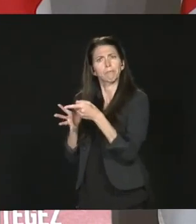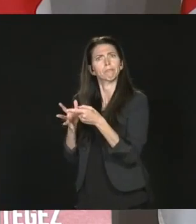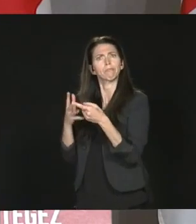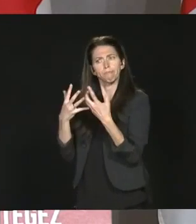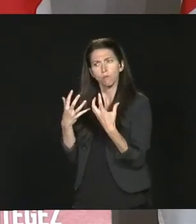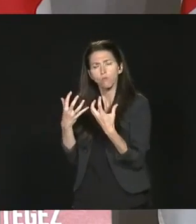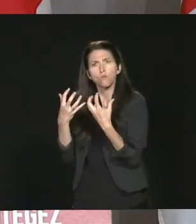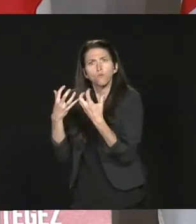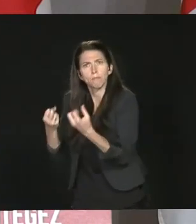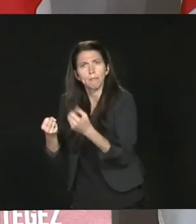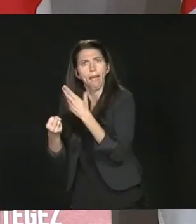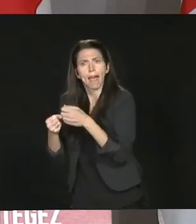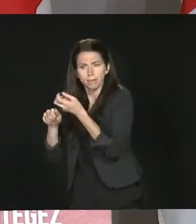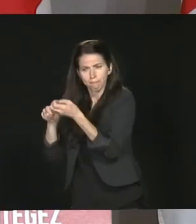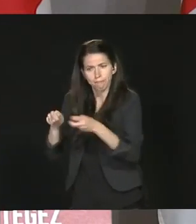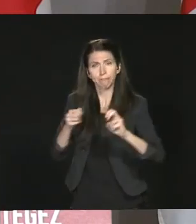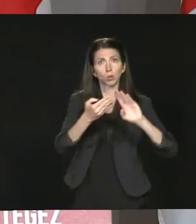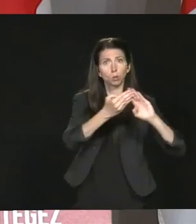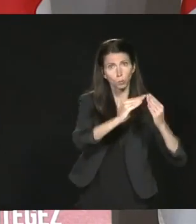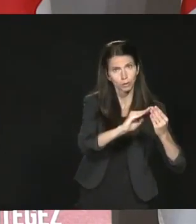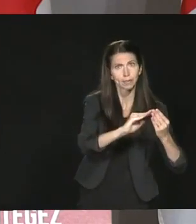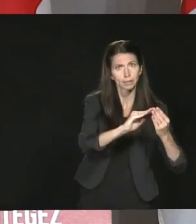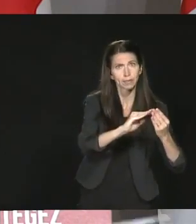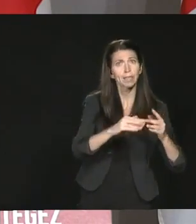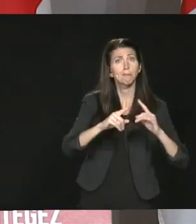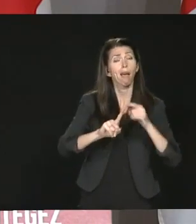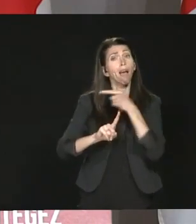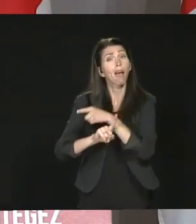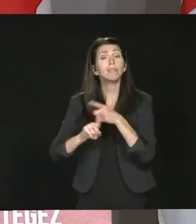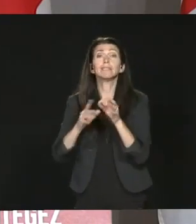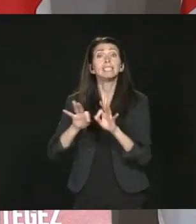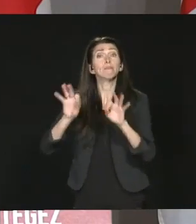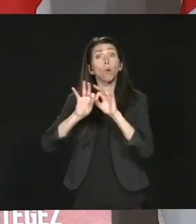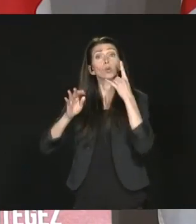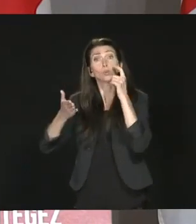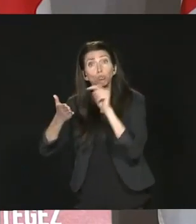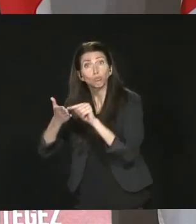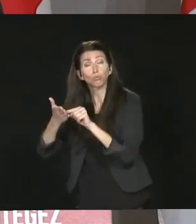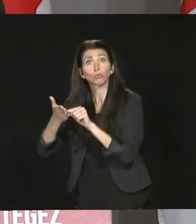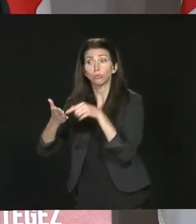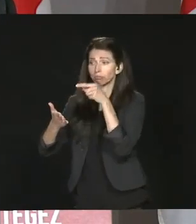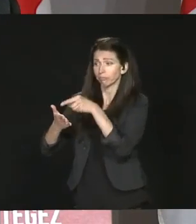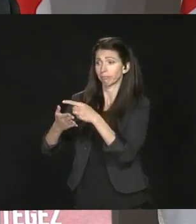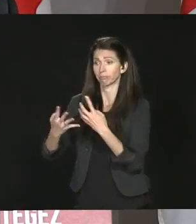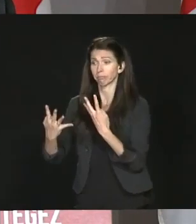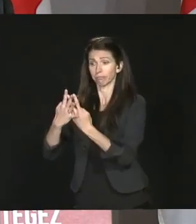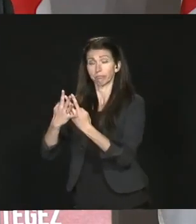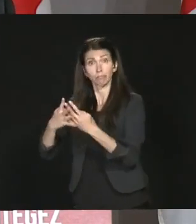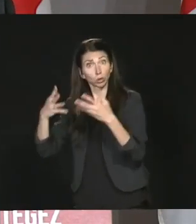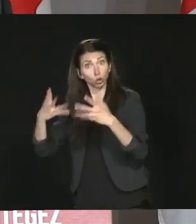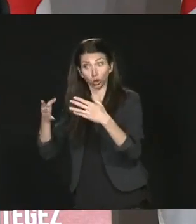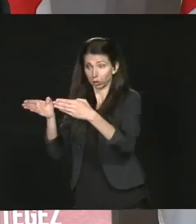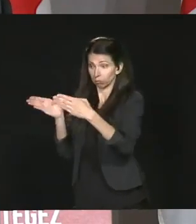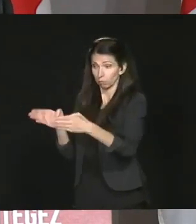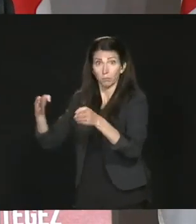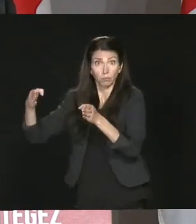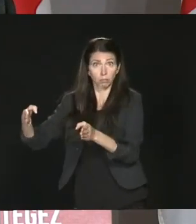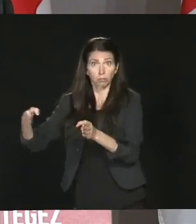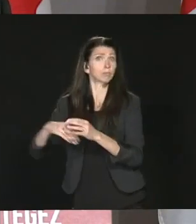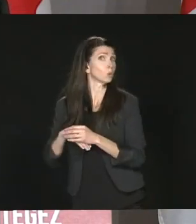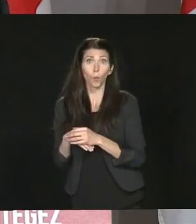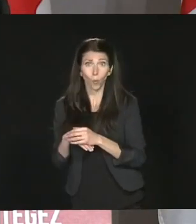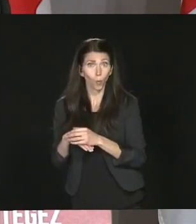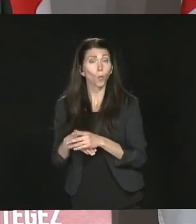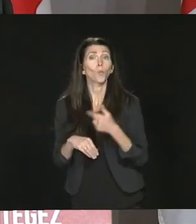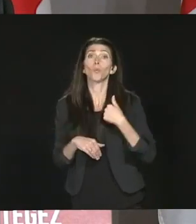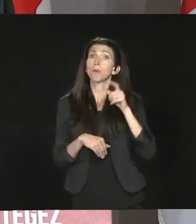correction system often extends well beyond the walls of our federal institutions. Community-based residential facilities, more